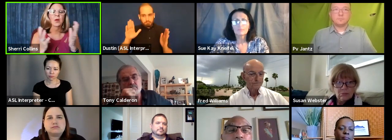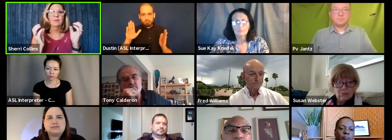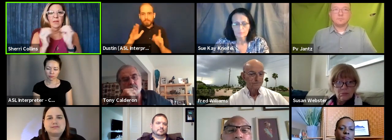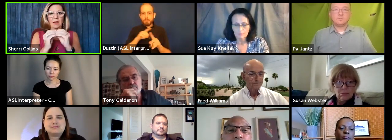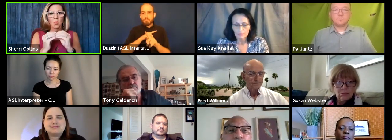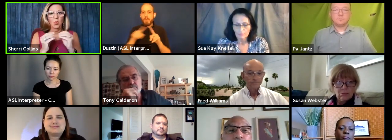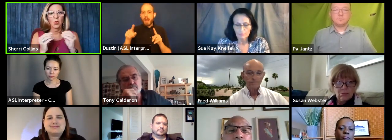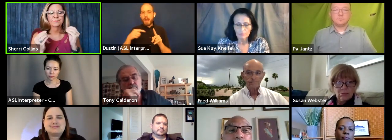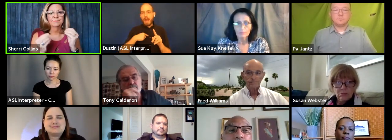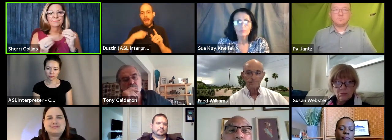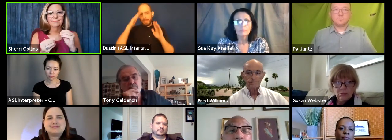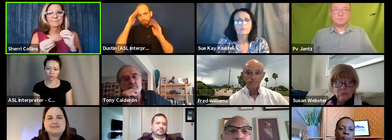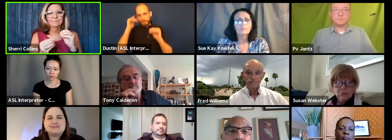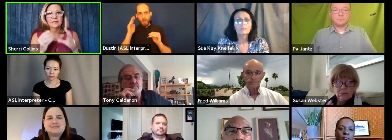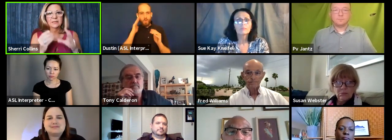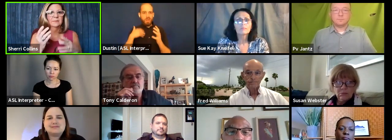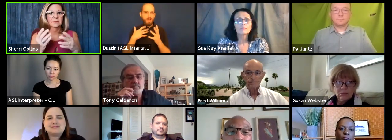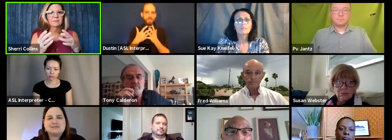anticipate we'll have a lot more.